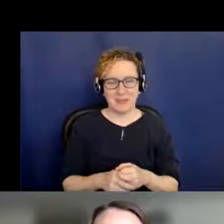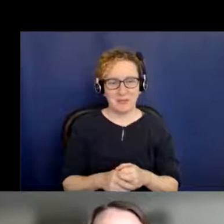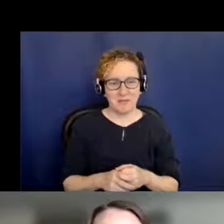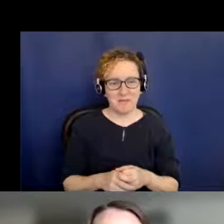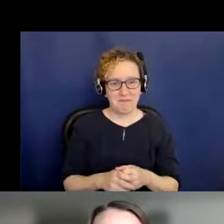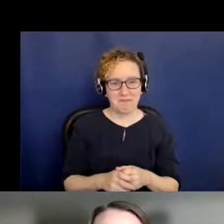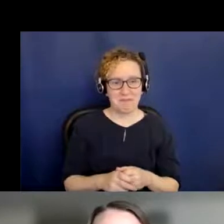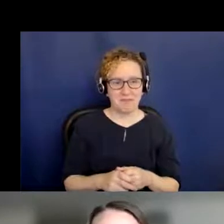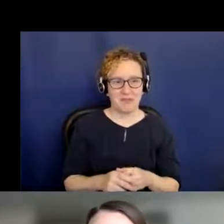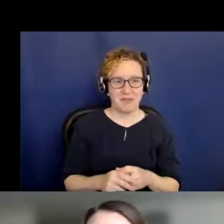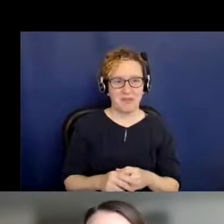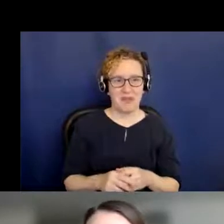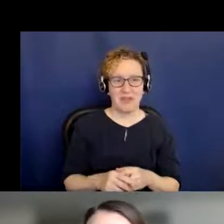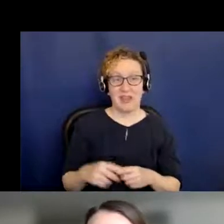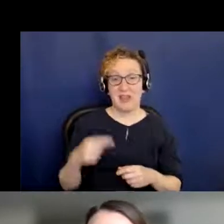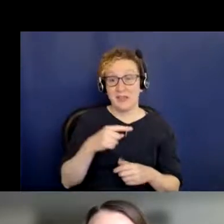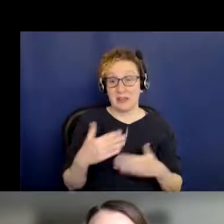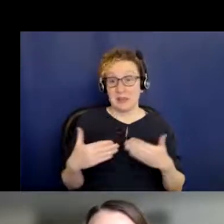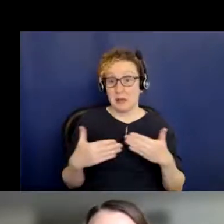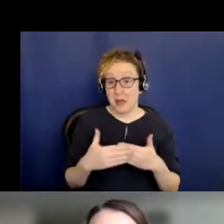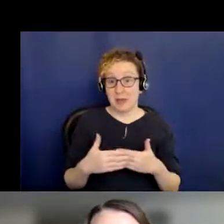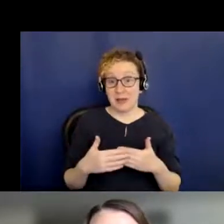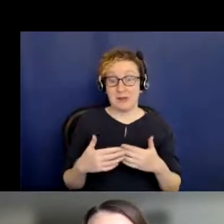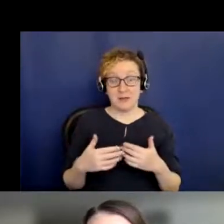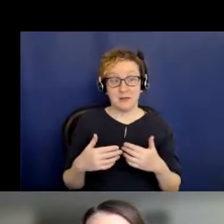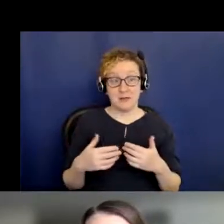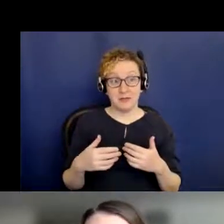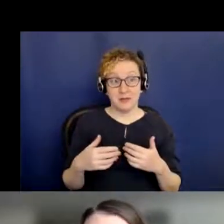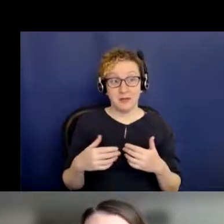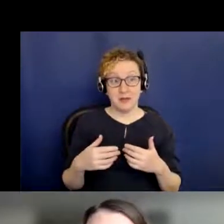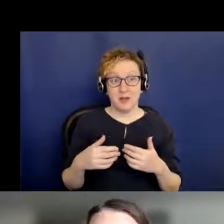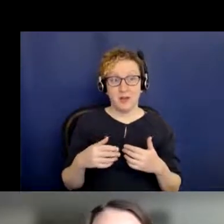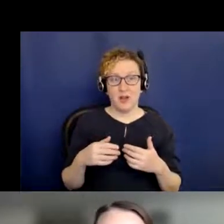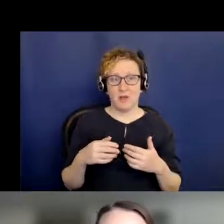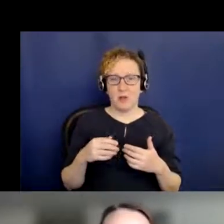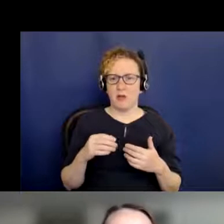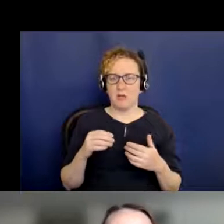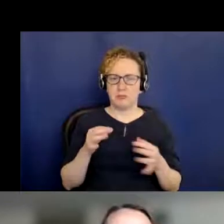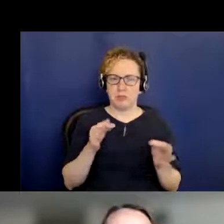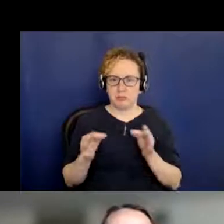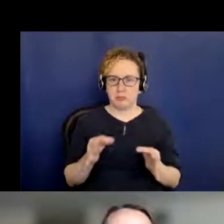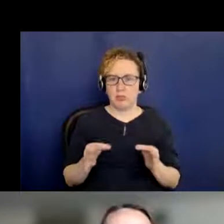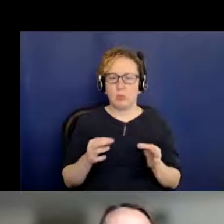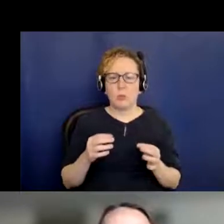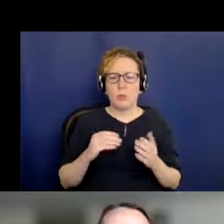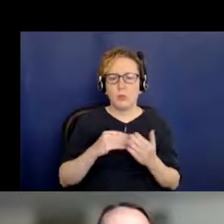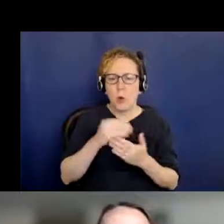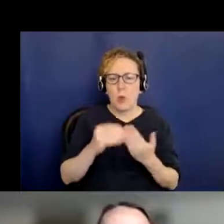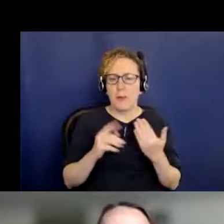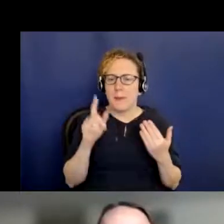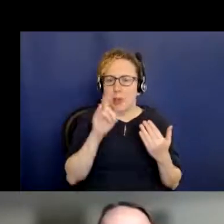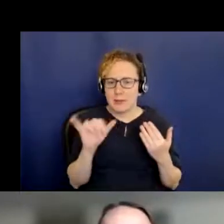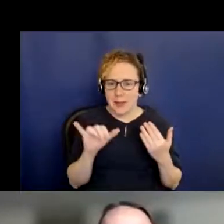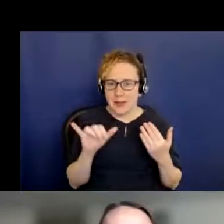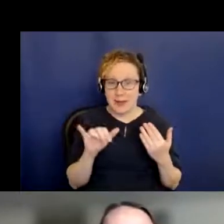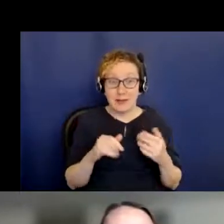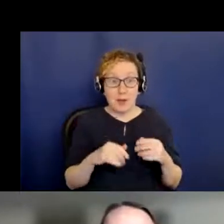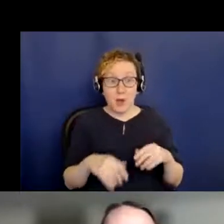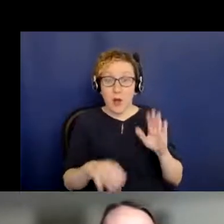So this slide is meant to just capture what does our program look like. So on the screen, I first have a